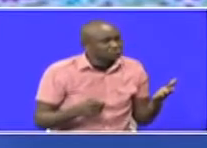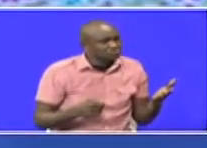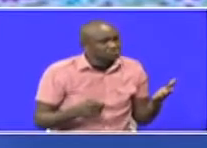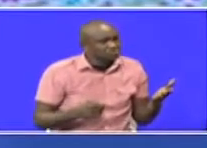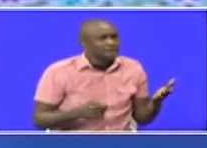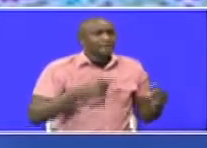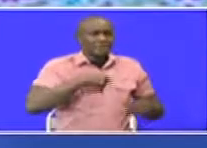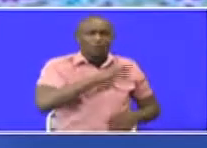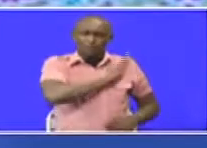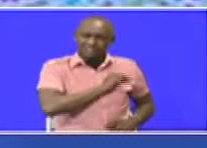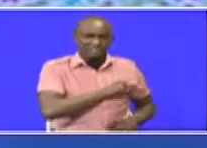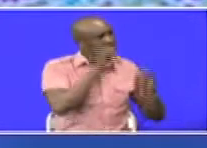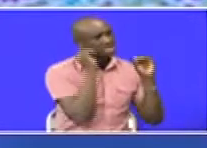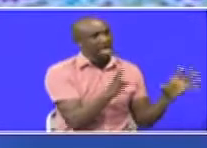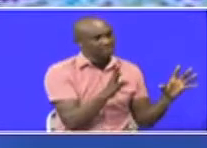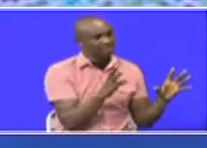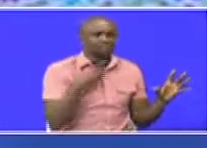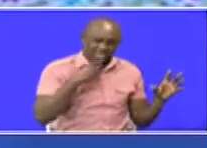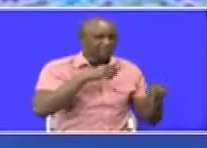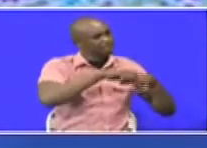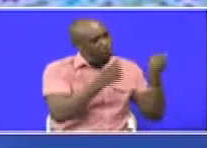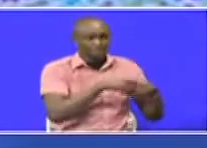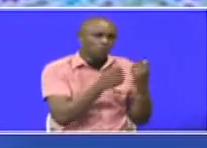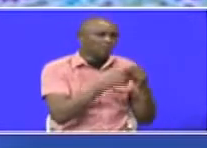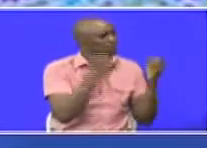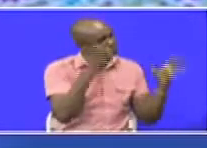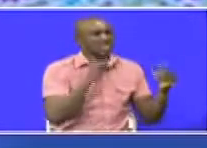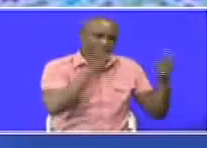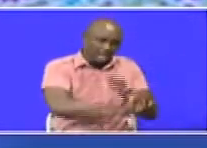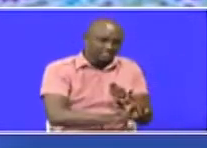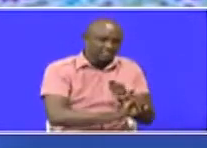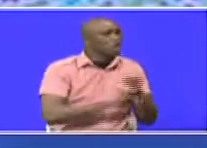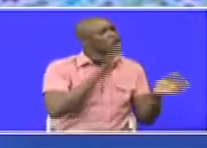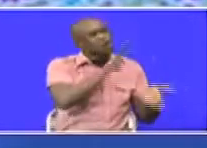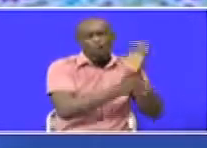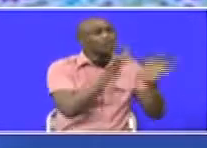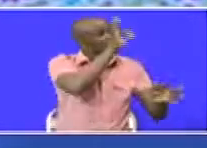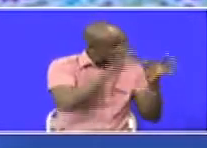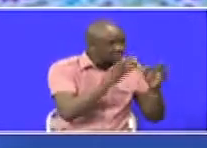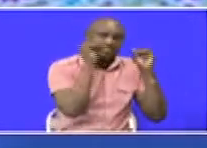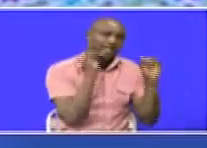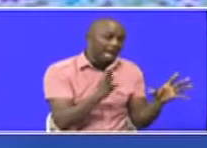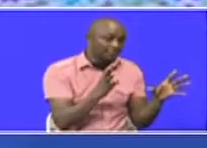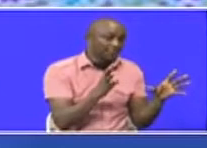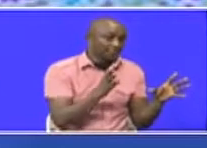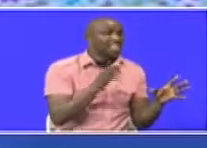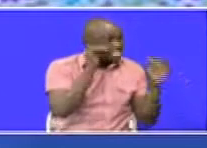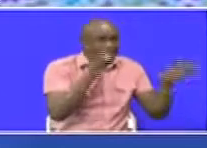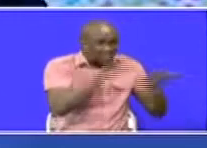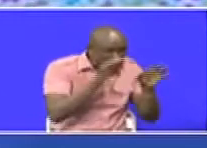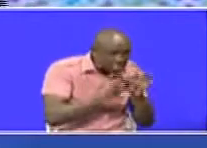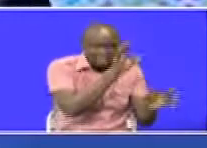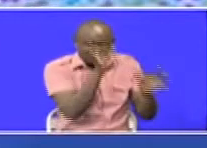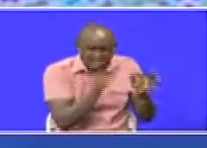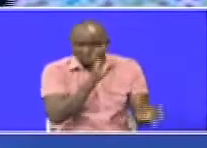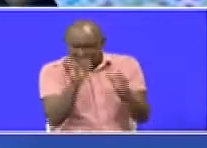being patient and persevere with someone, because nobody's perfect. If you're going to check everything, every